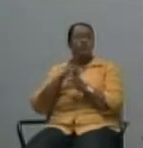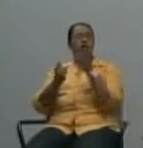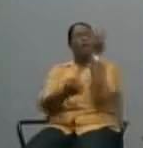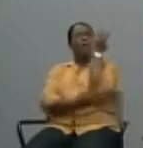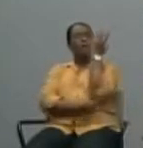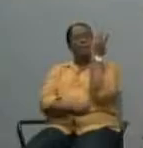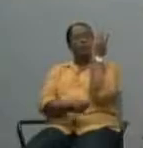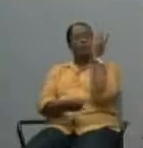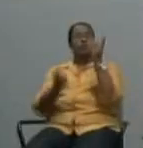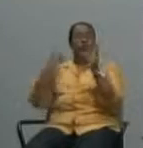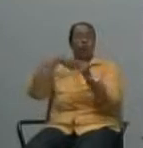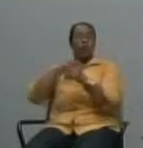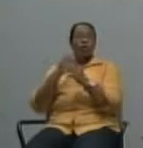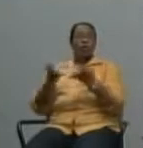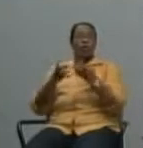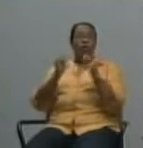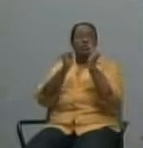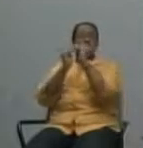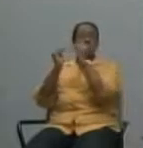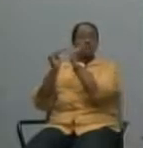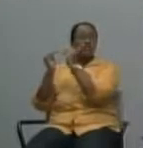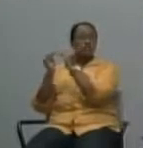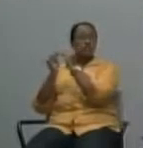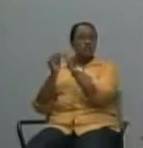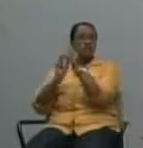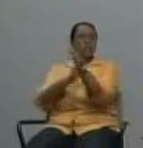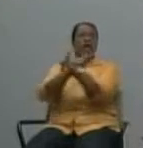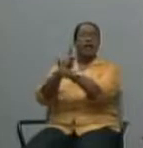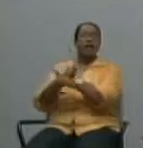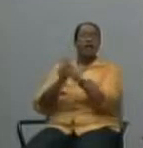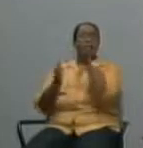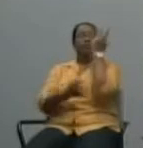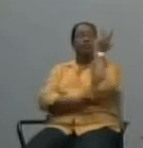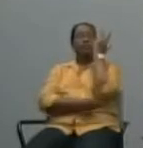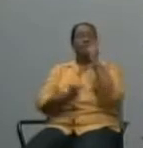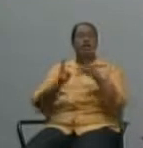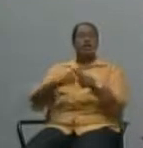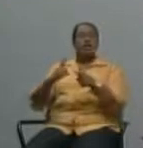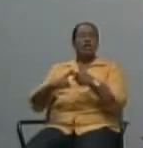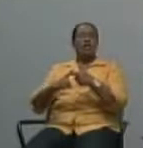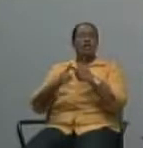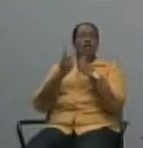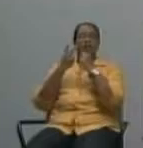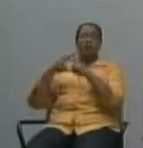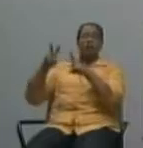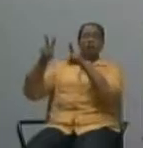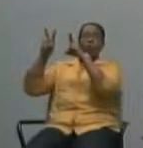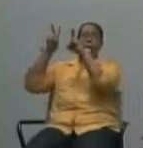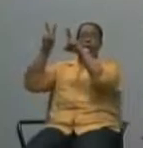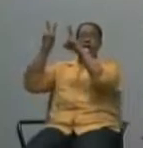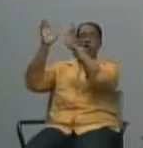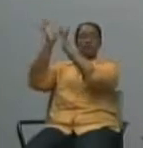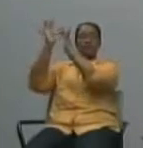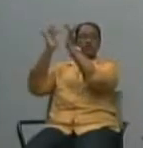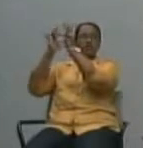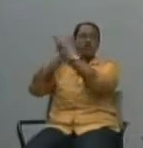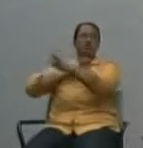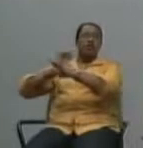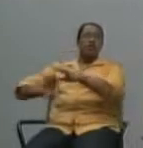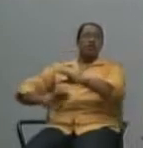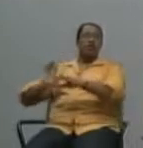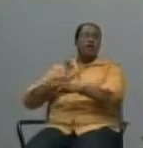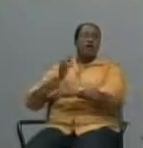the poor, let us raise our eyes to Jesus Christ. Let us contemplate his face. Let us let